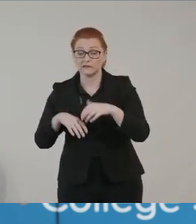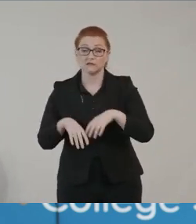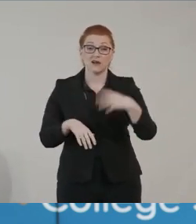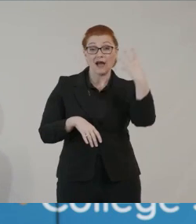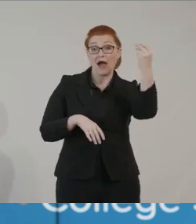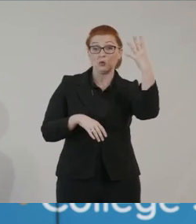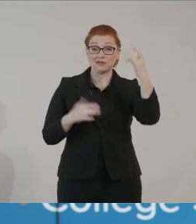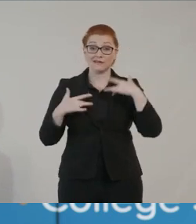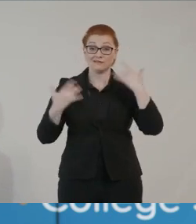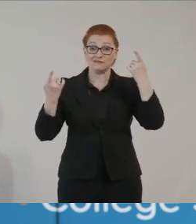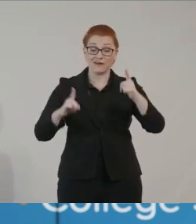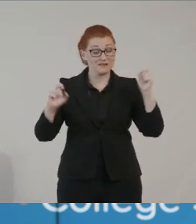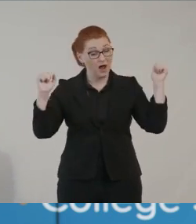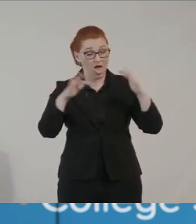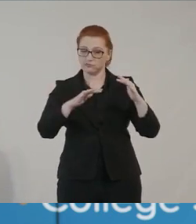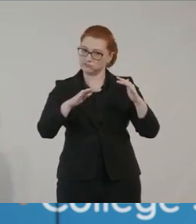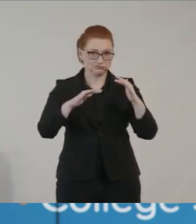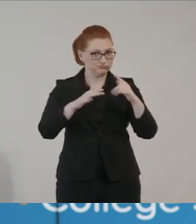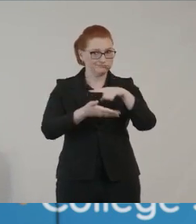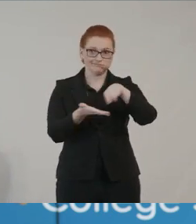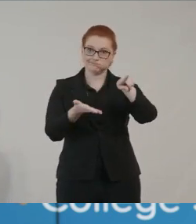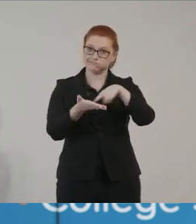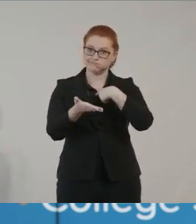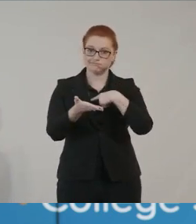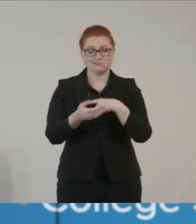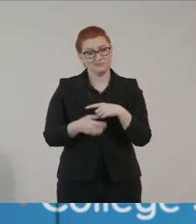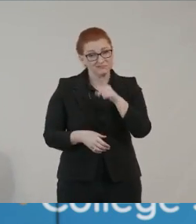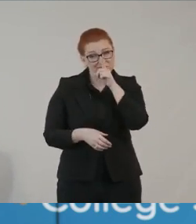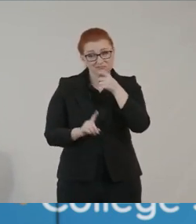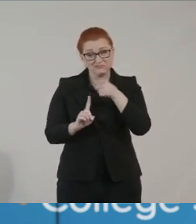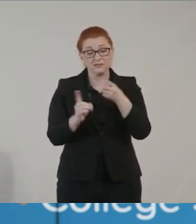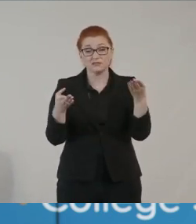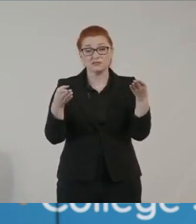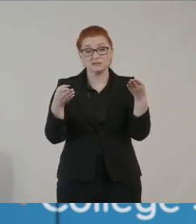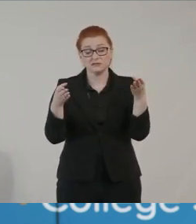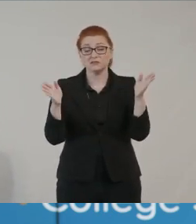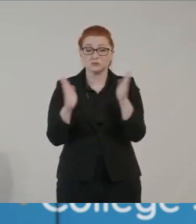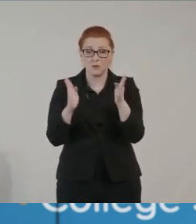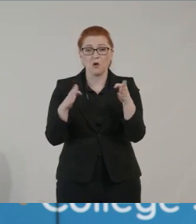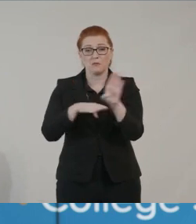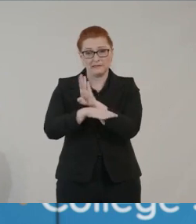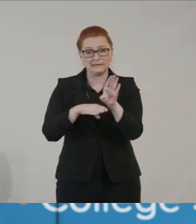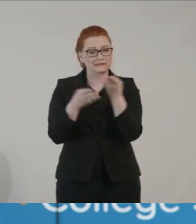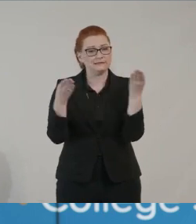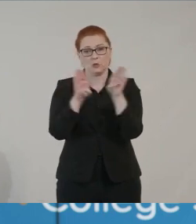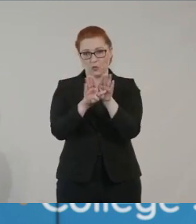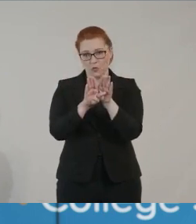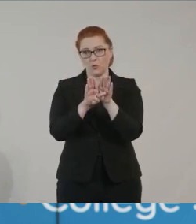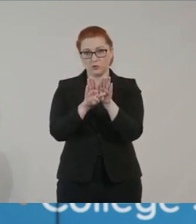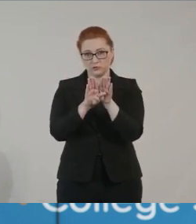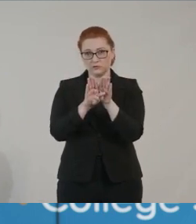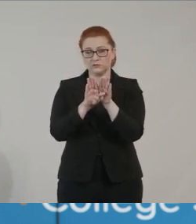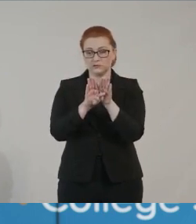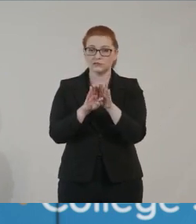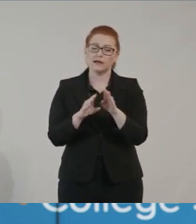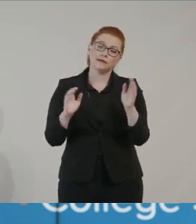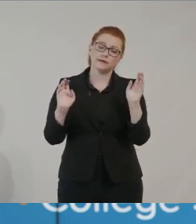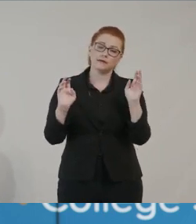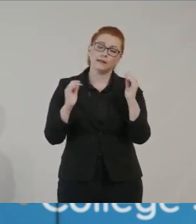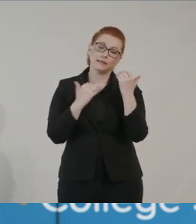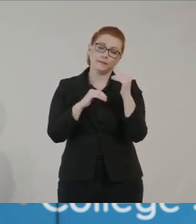events. Small businesses, by and large, have been closed. Most retail, and there's been a limited closing of our